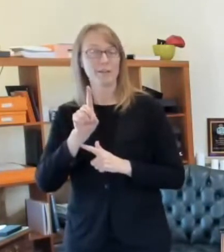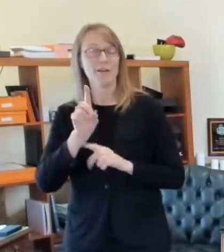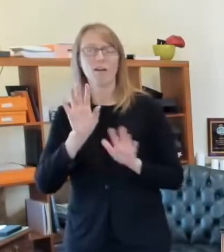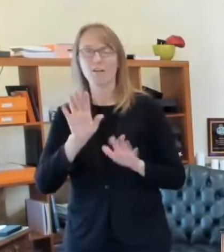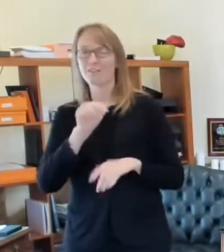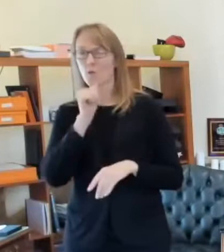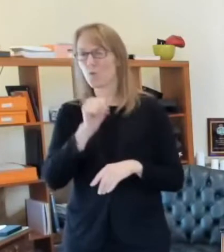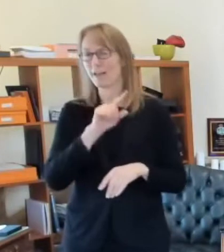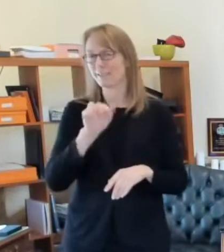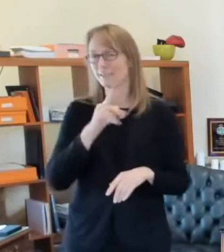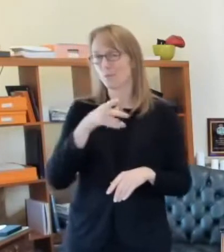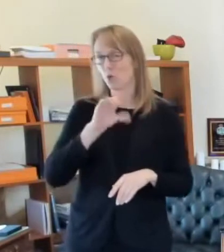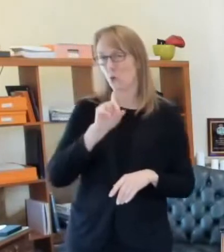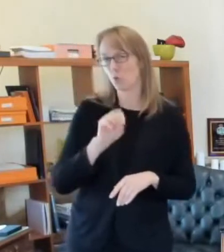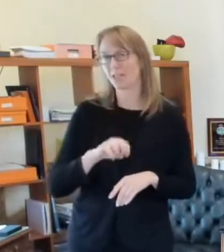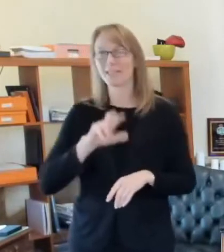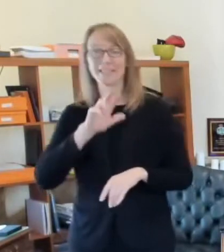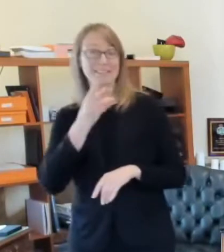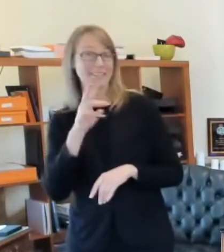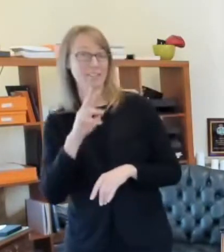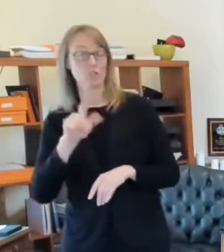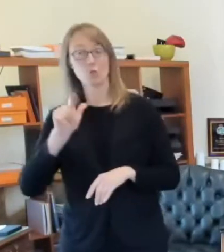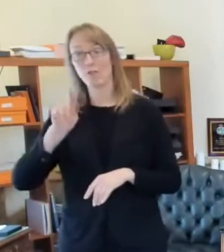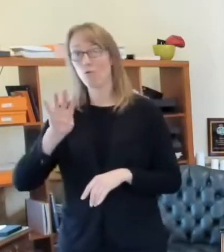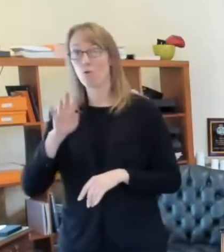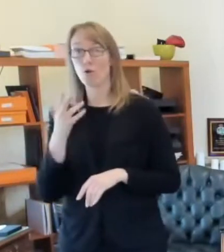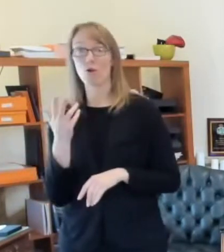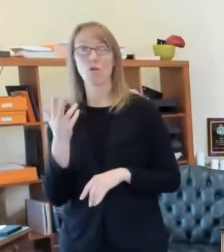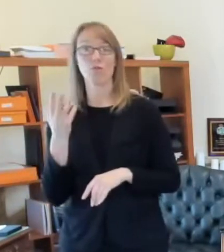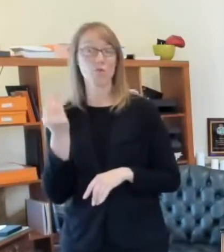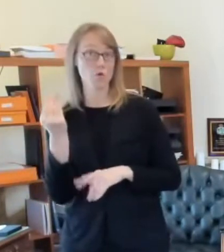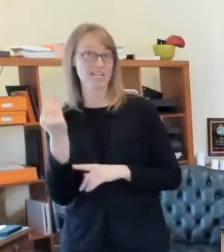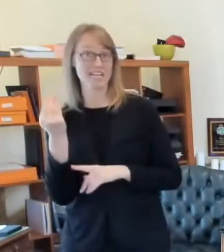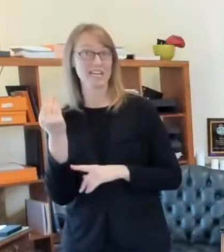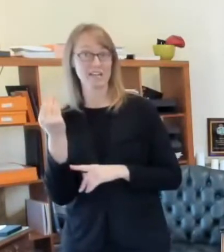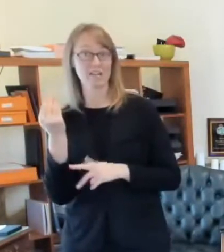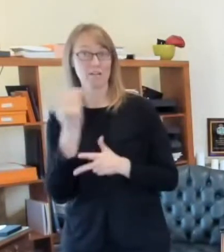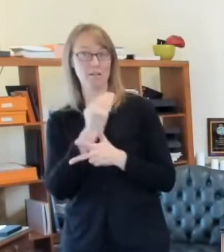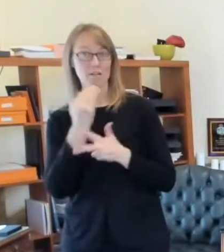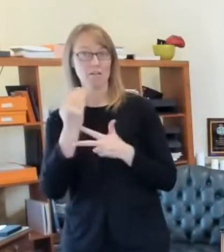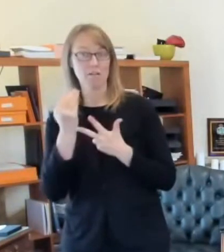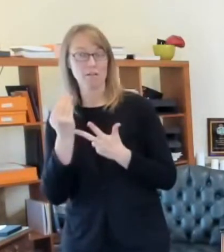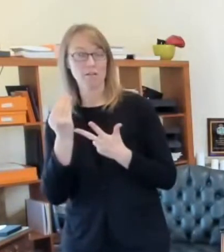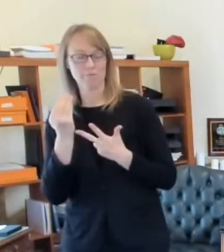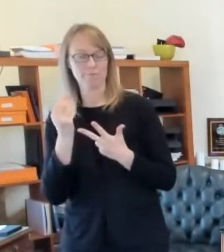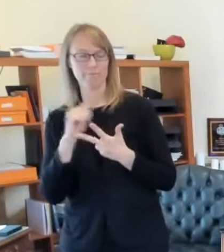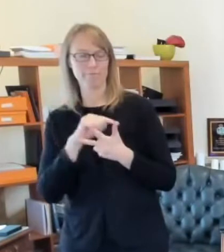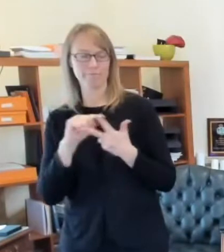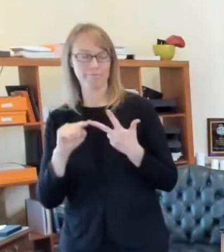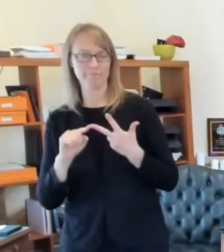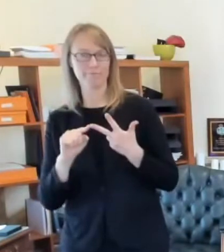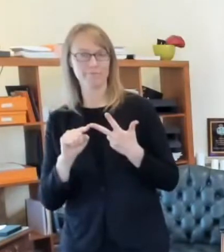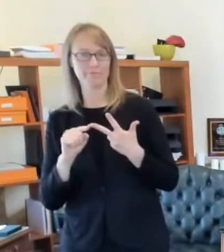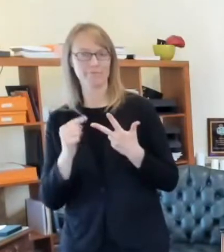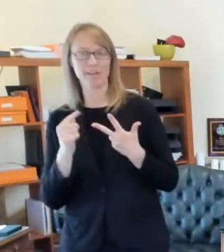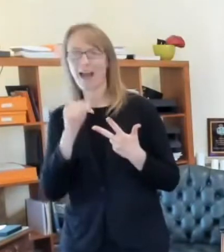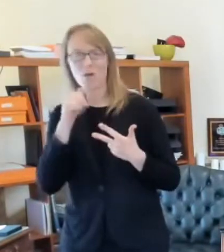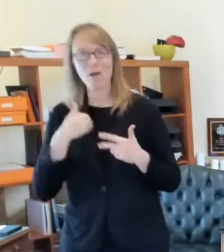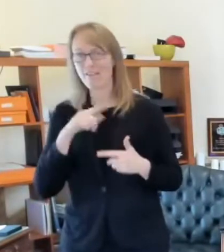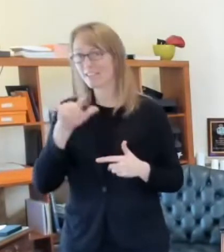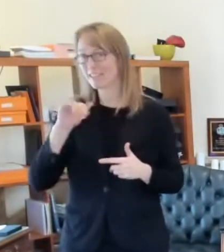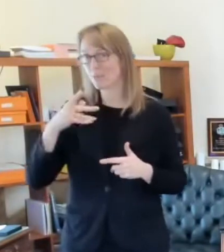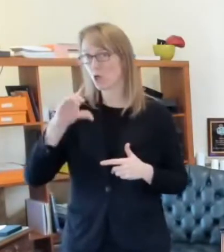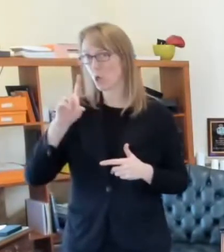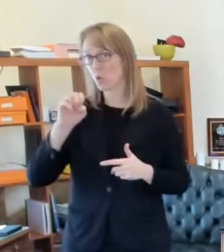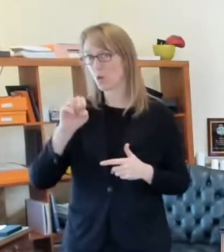ward. 16th ward, 23rd ward, 14th ward. I don't have the zip code map here